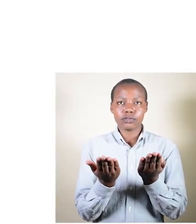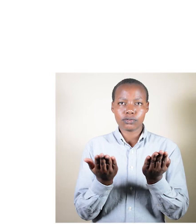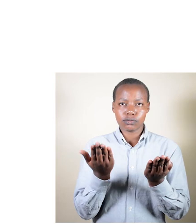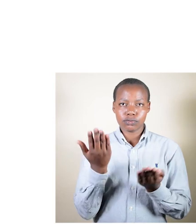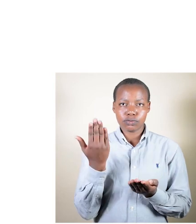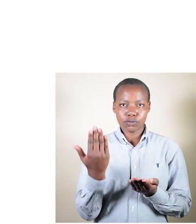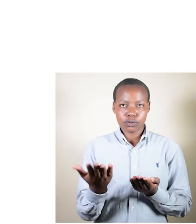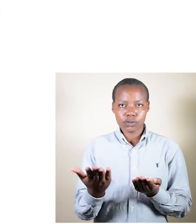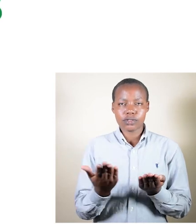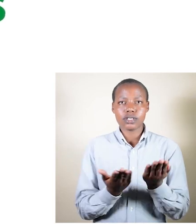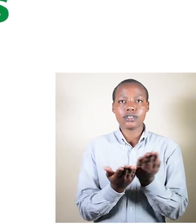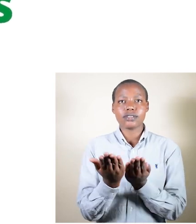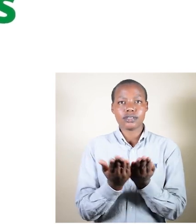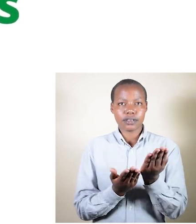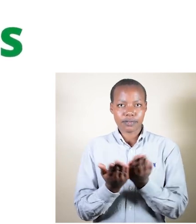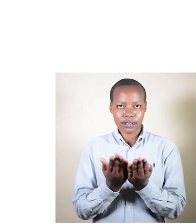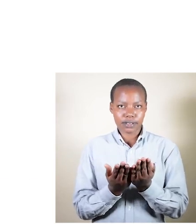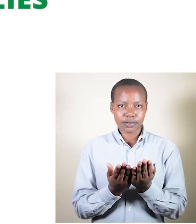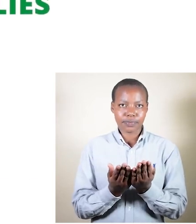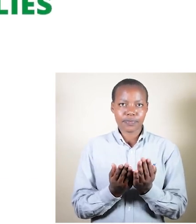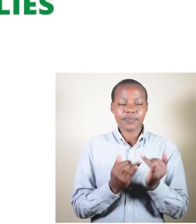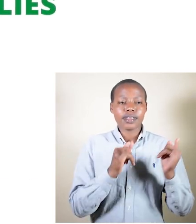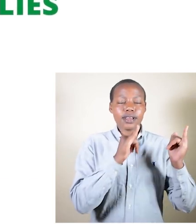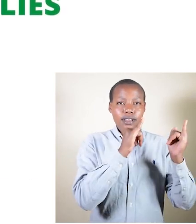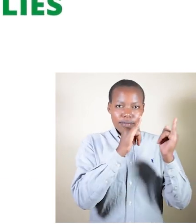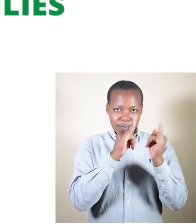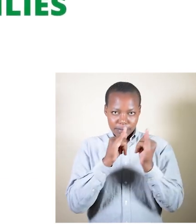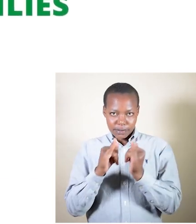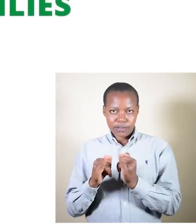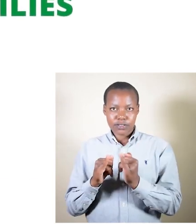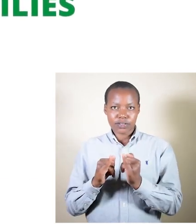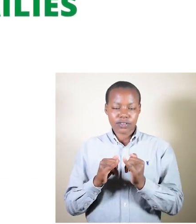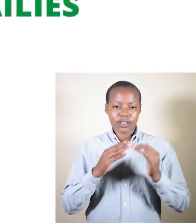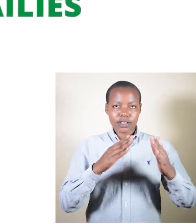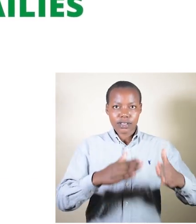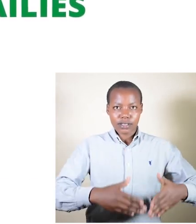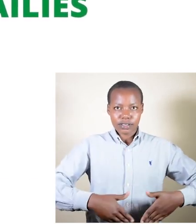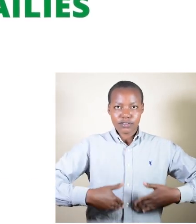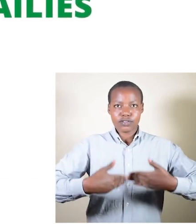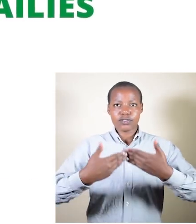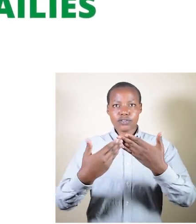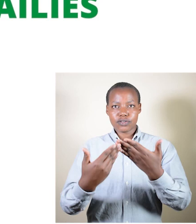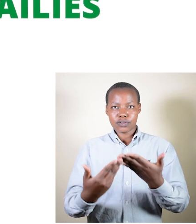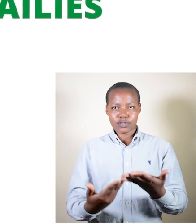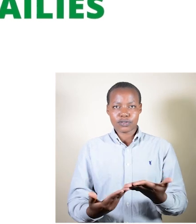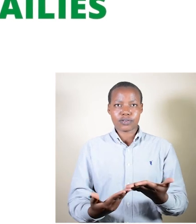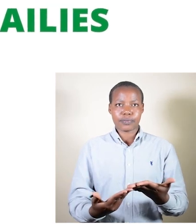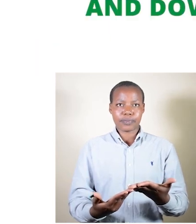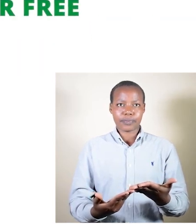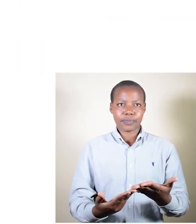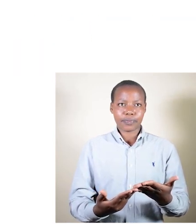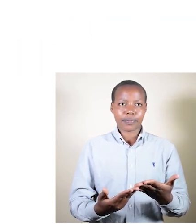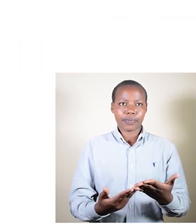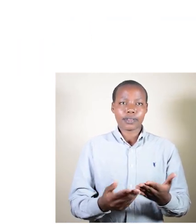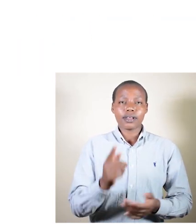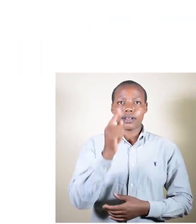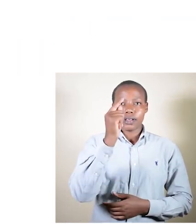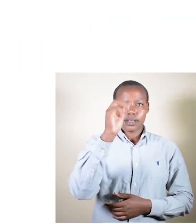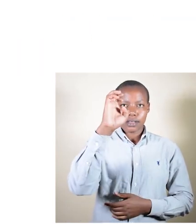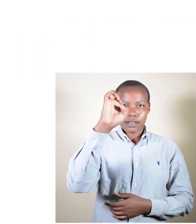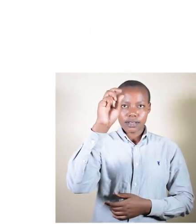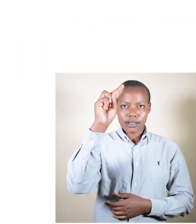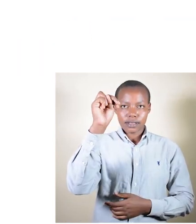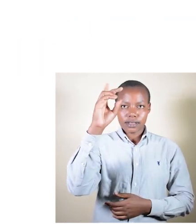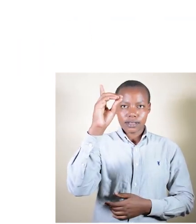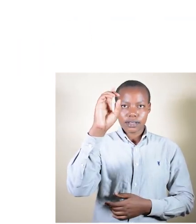Procurements of goods and services. An invitation to tender will be placed in the local dailies and the tender